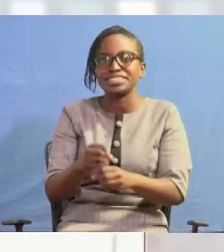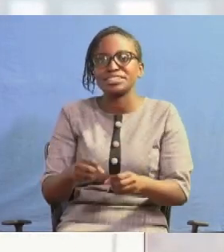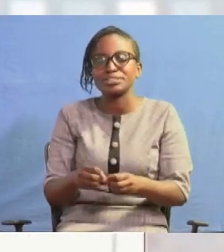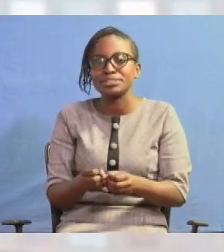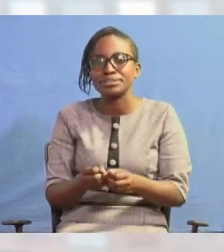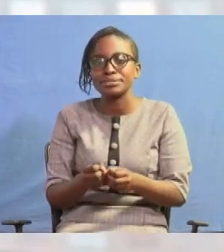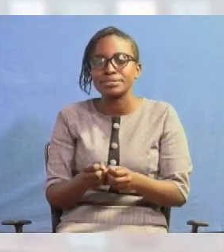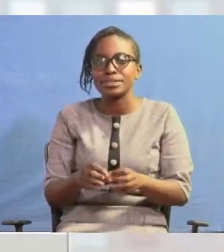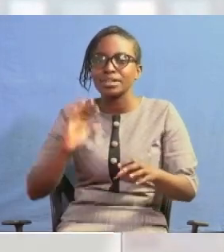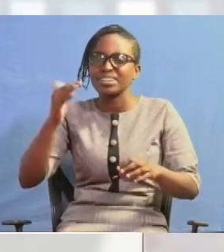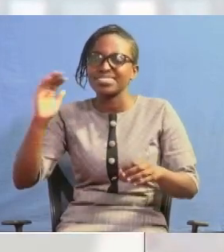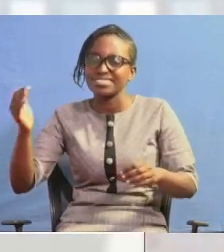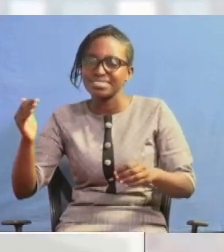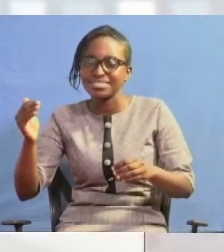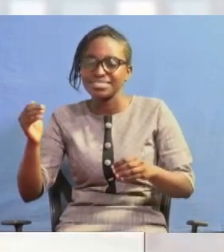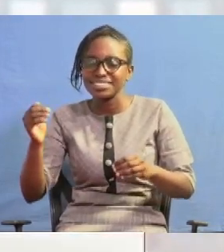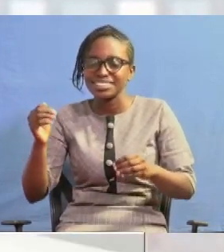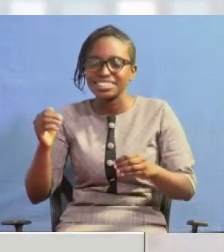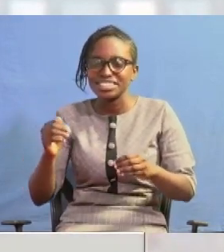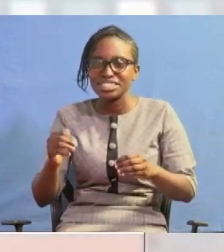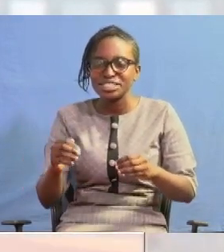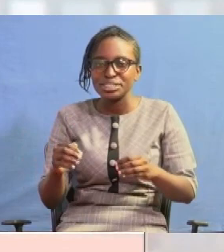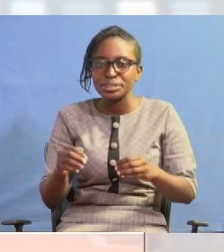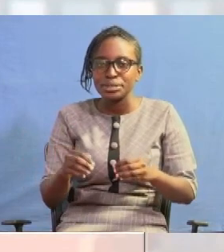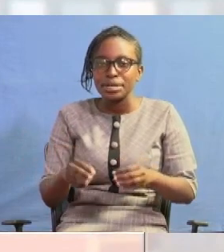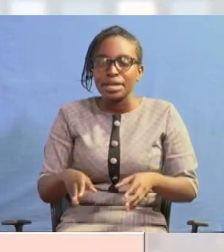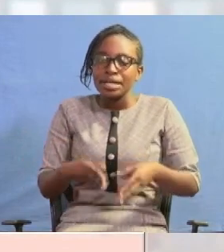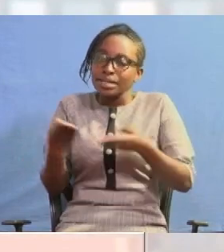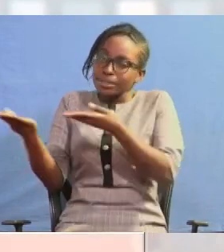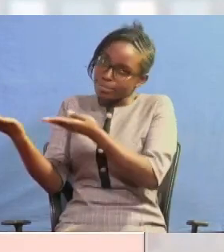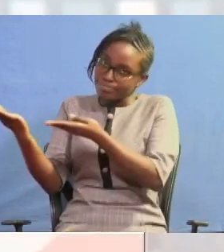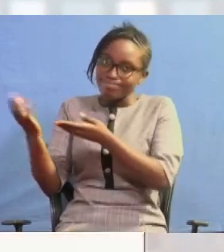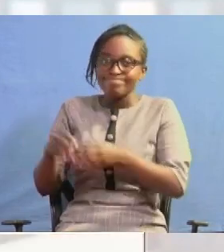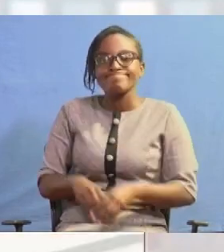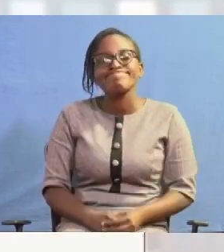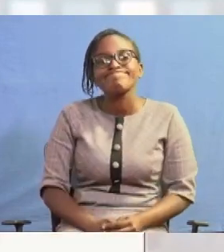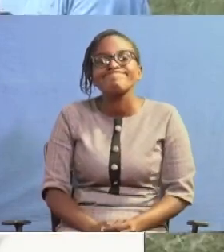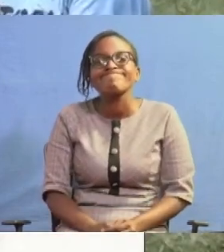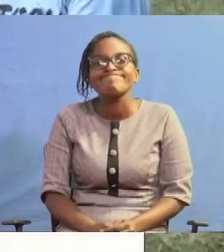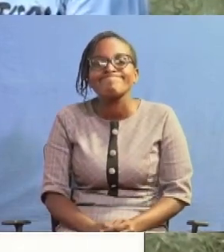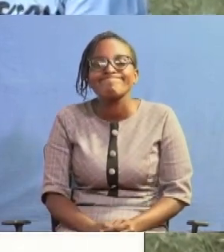country. This story was produced by Brenda Nyongesa and voiced by Theo Masharia.